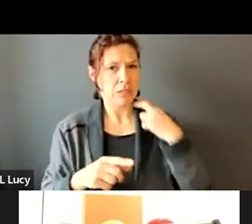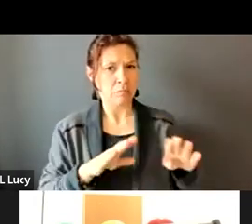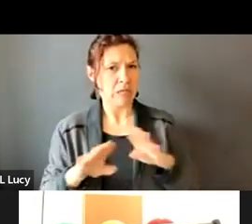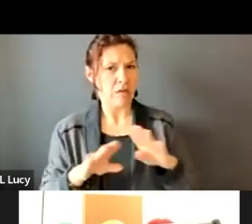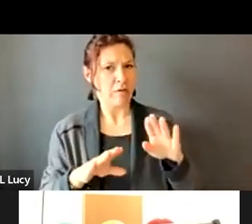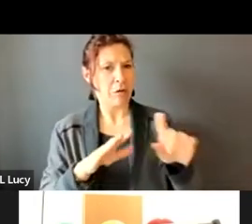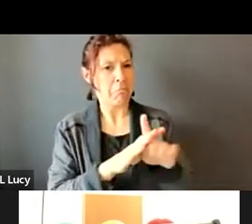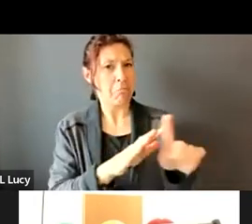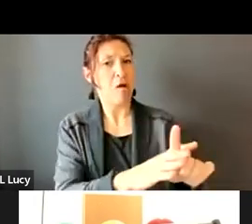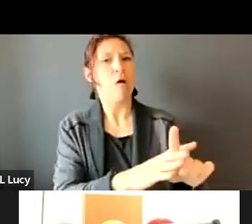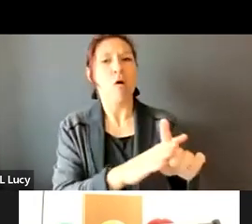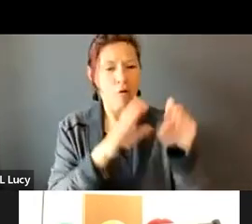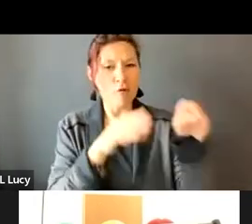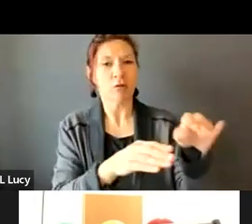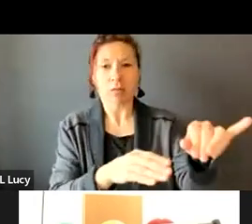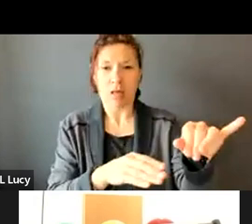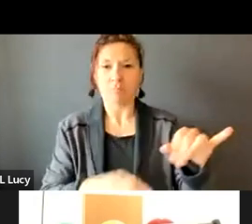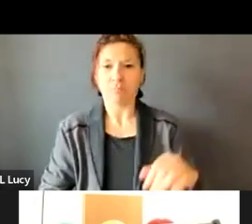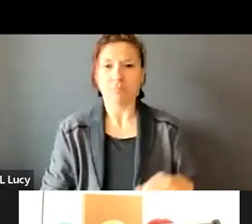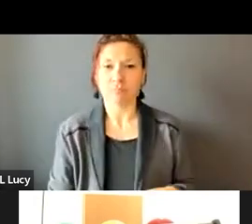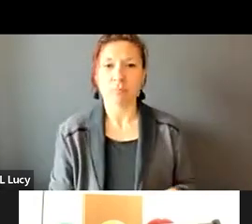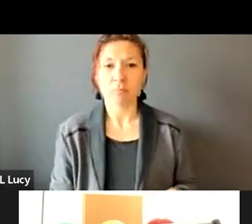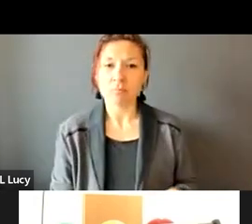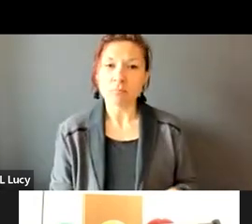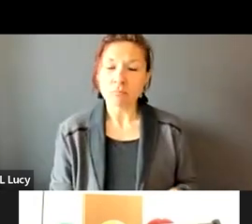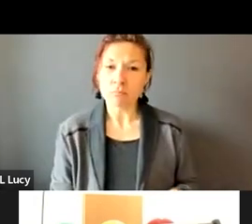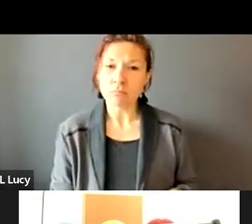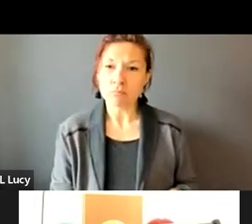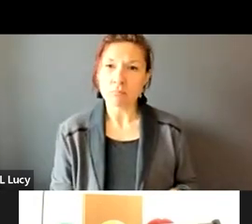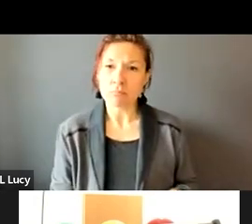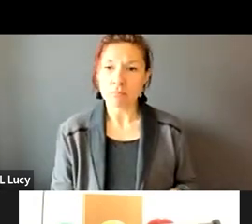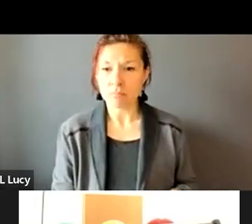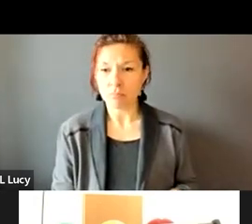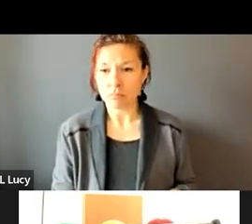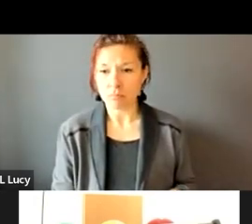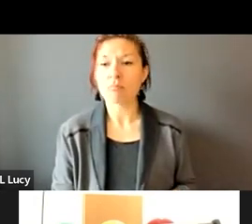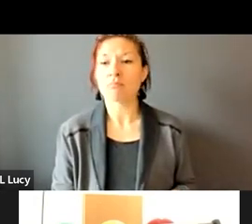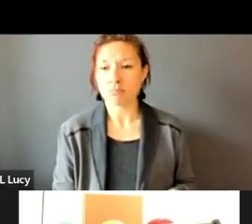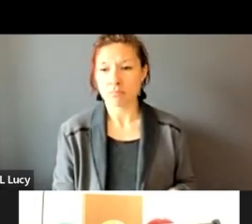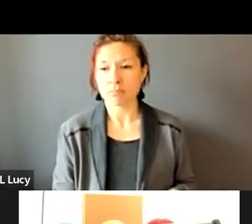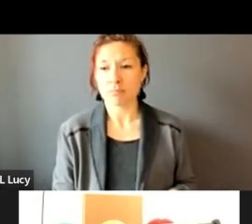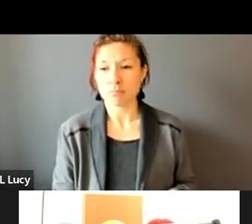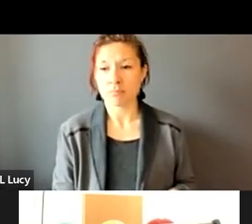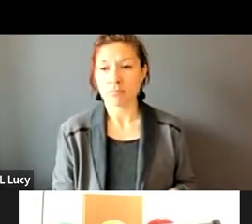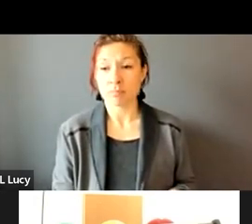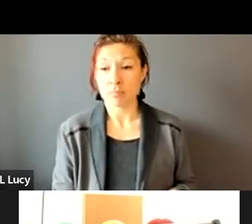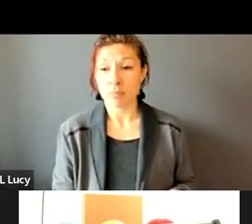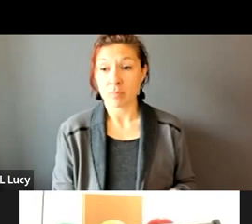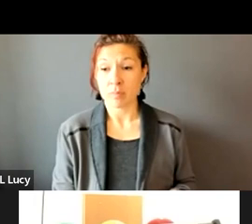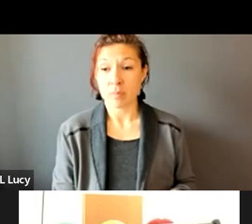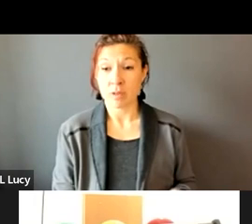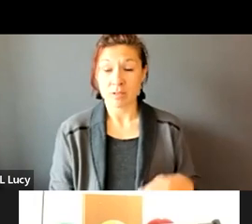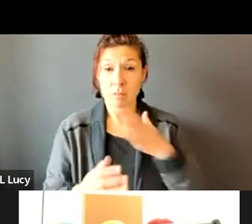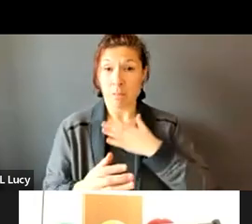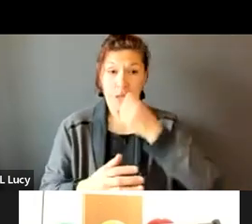the my understanding of this year's survey was that it was identical to last year's survey in terms of the